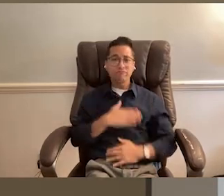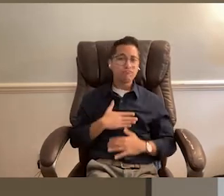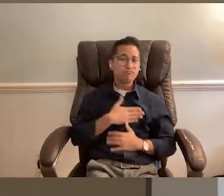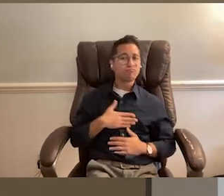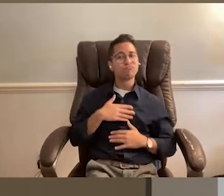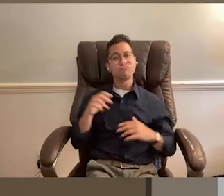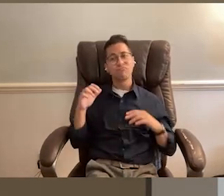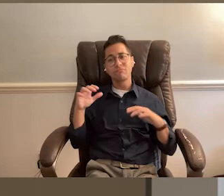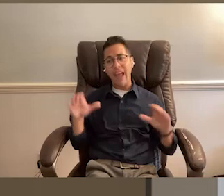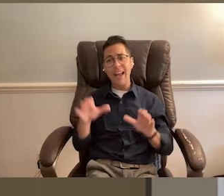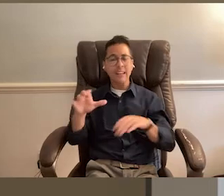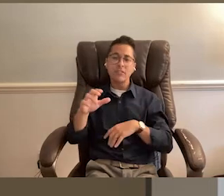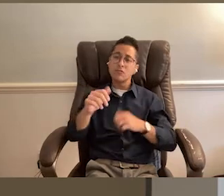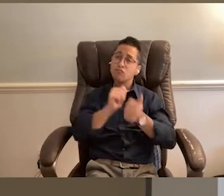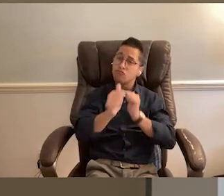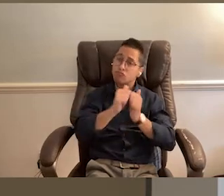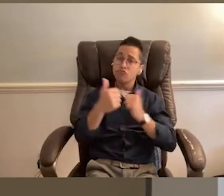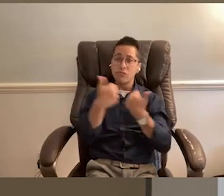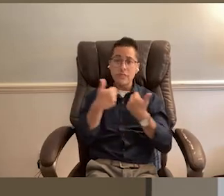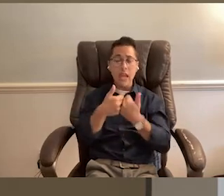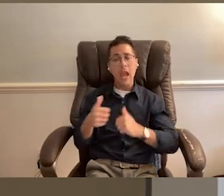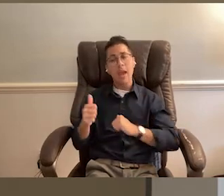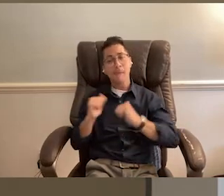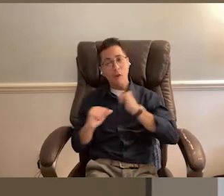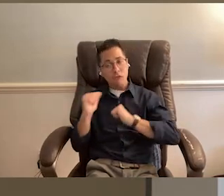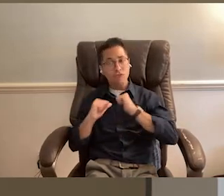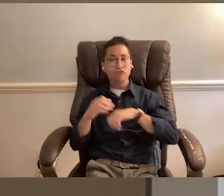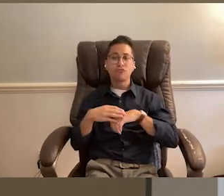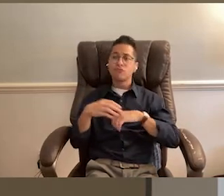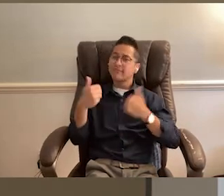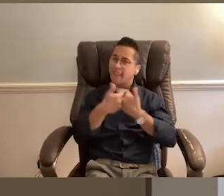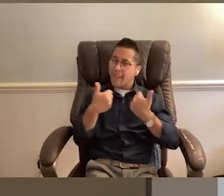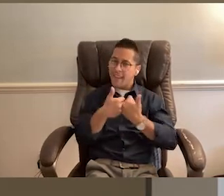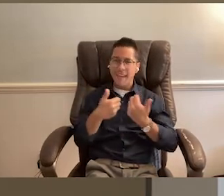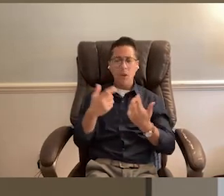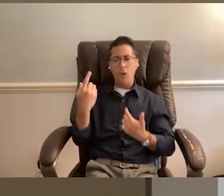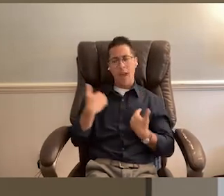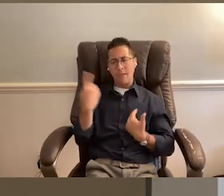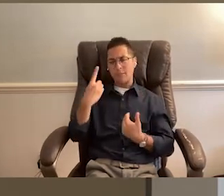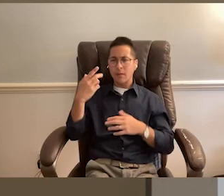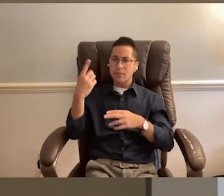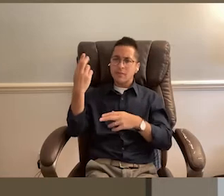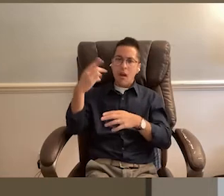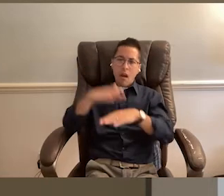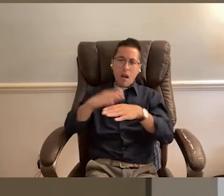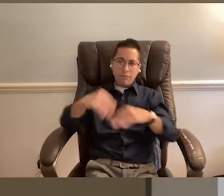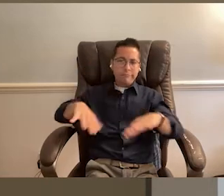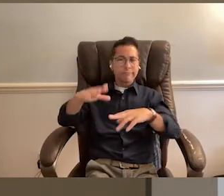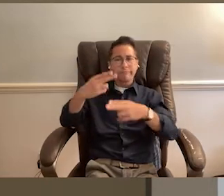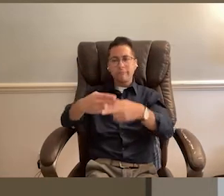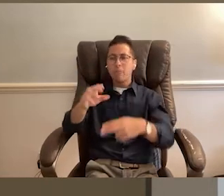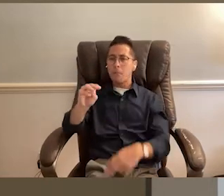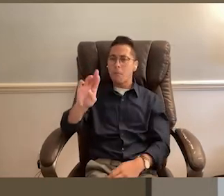appropriate conversations in the workplace, those kinds of things. We will work on those skills as hard as we can, especially in that first semester, so we can get them into an internship.